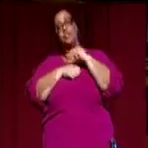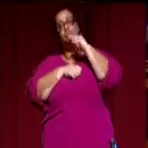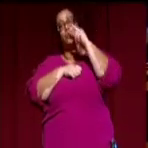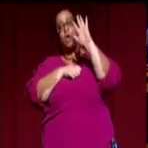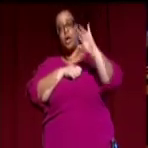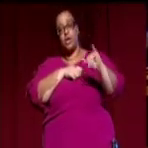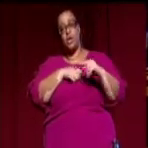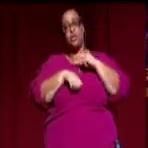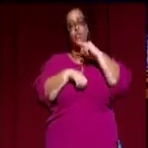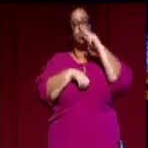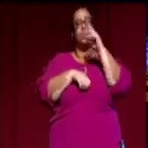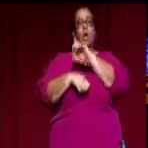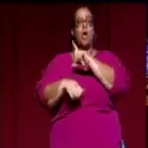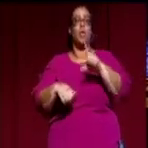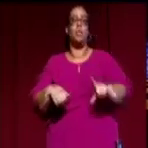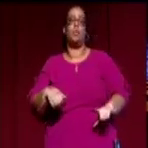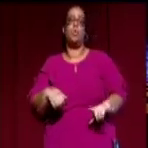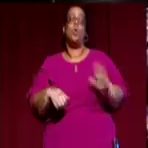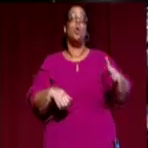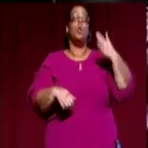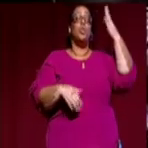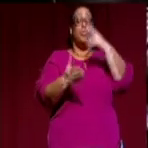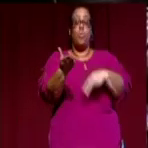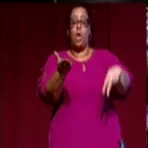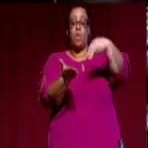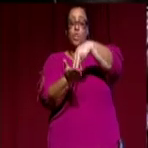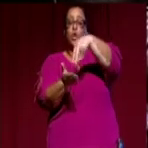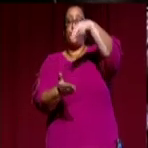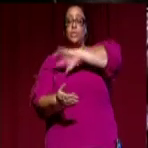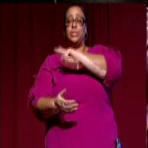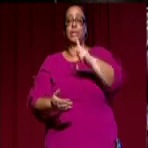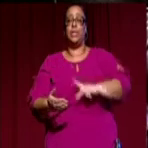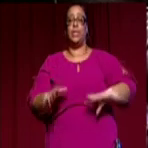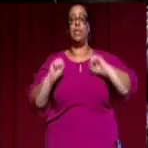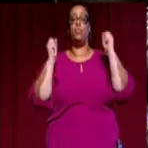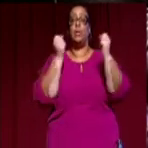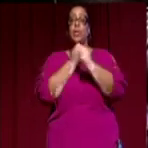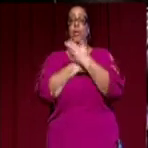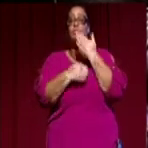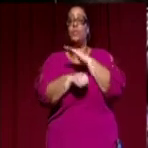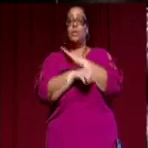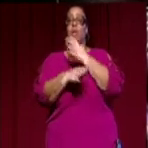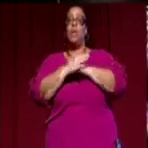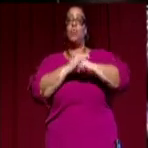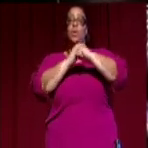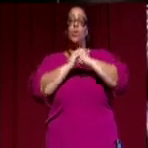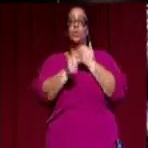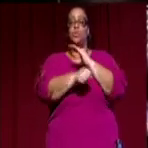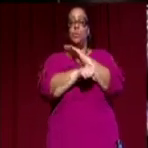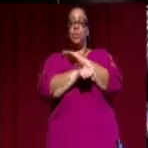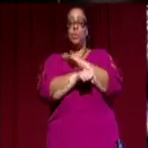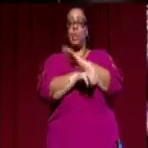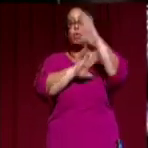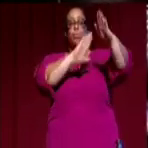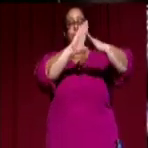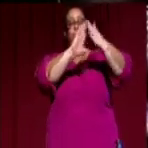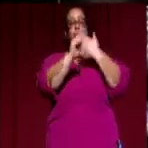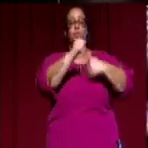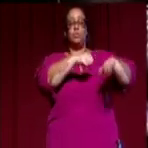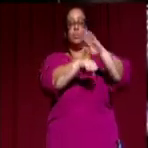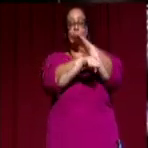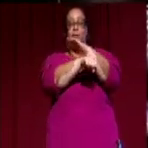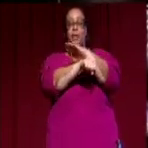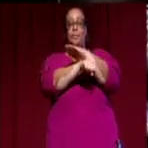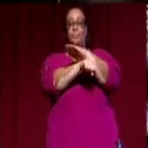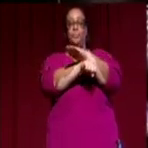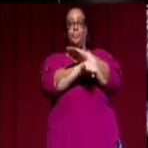Yes, you are, Lord. You are the risen King. We love you tonight. We worship you tonight. We praise you tonight.